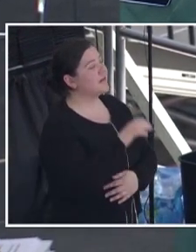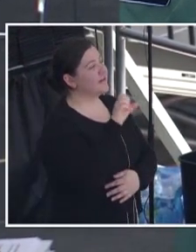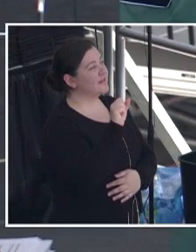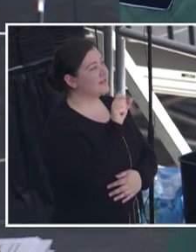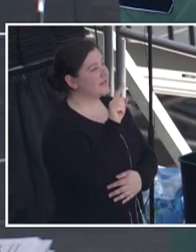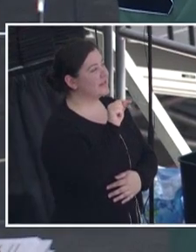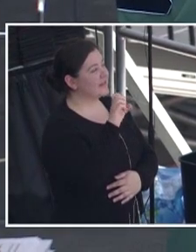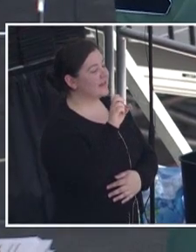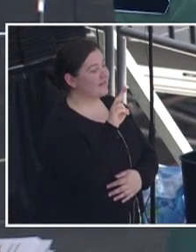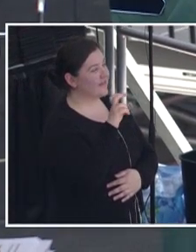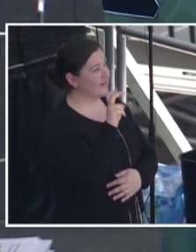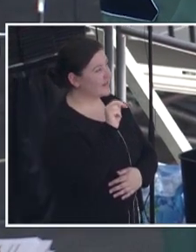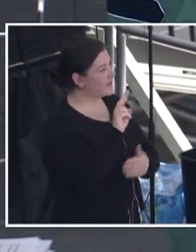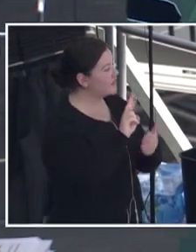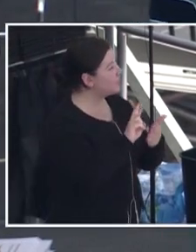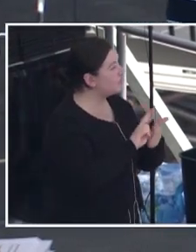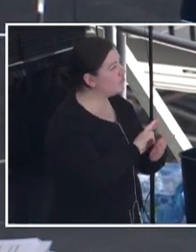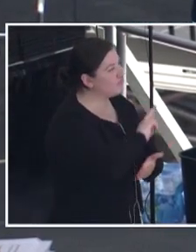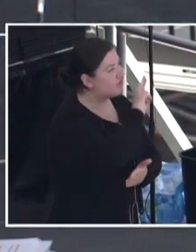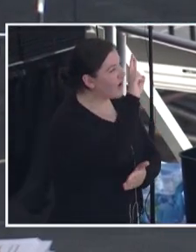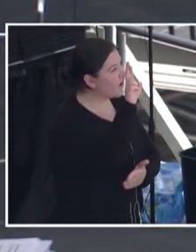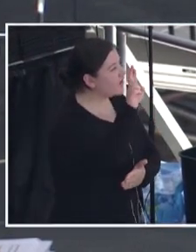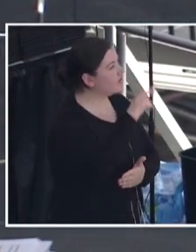many others.